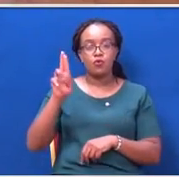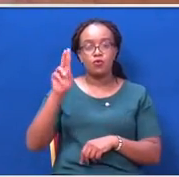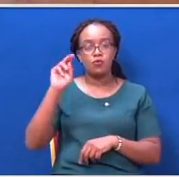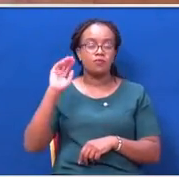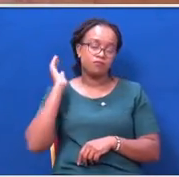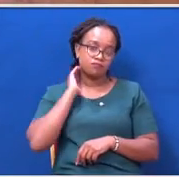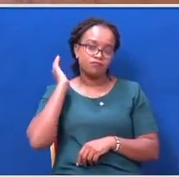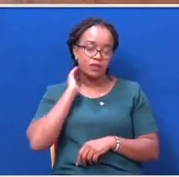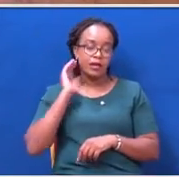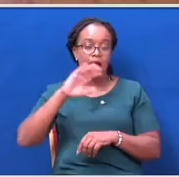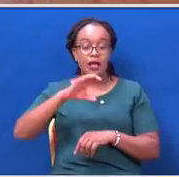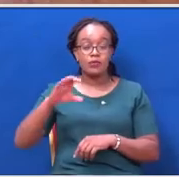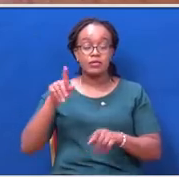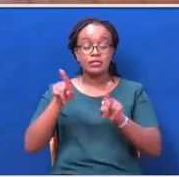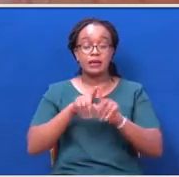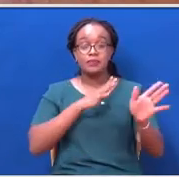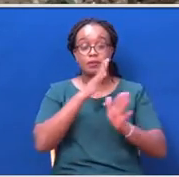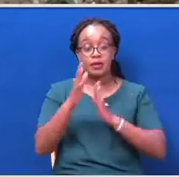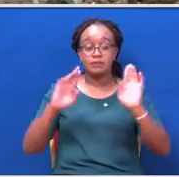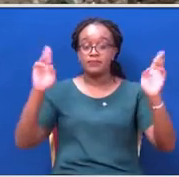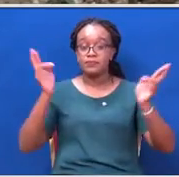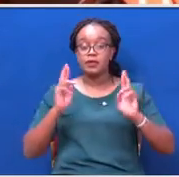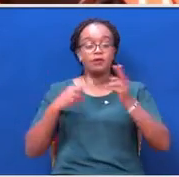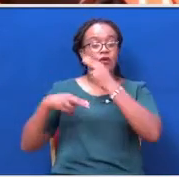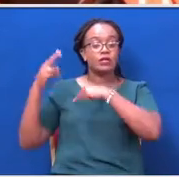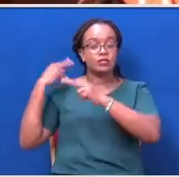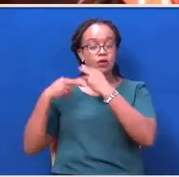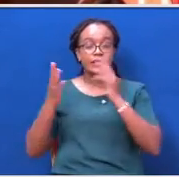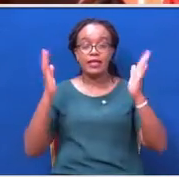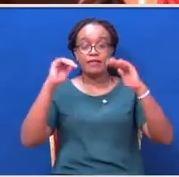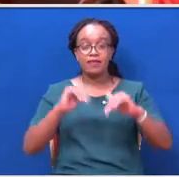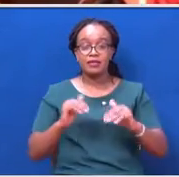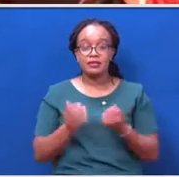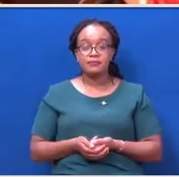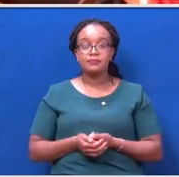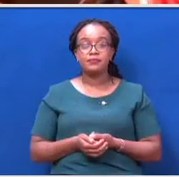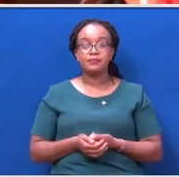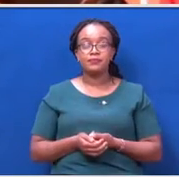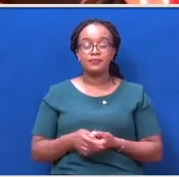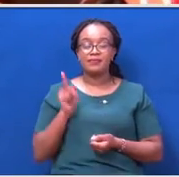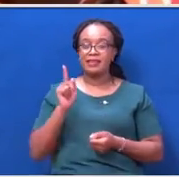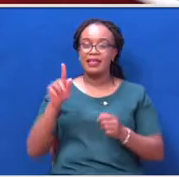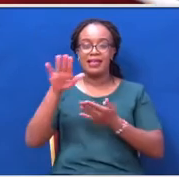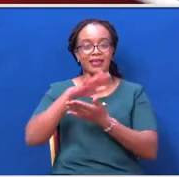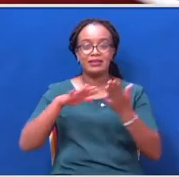with preparations already set for the historic event. Kwa sababu, hiyo si pahali ya